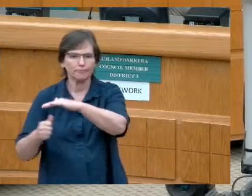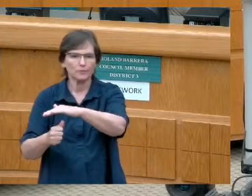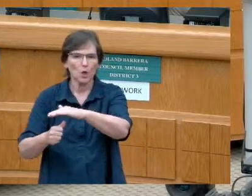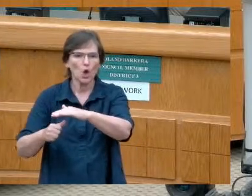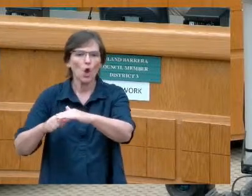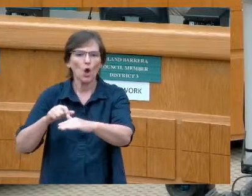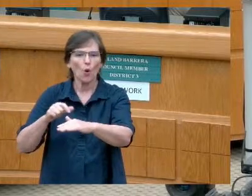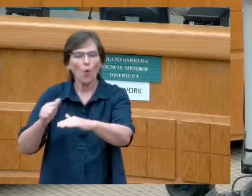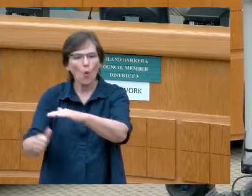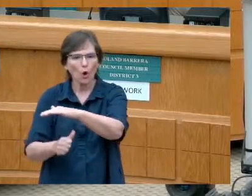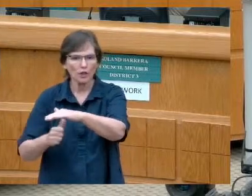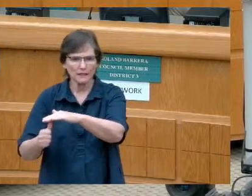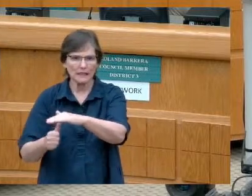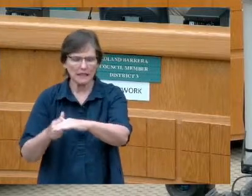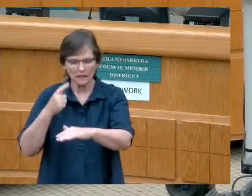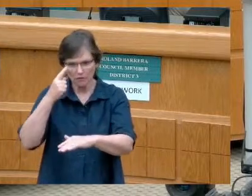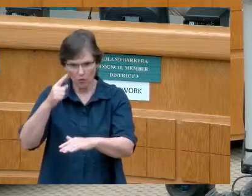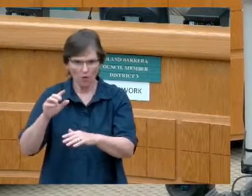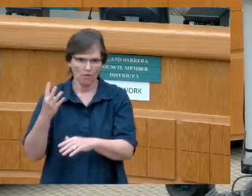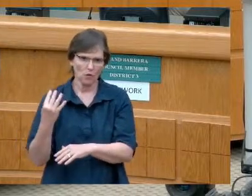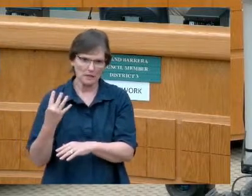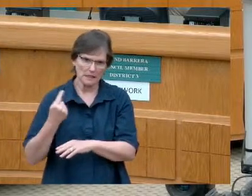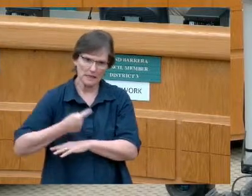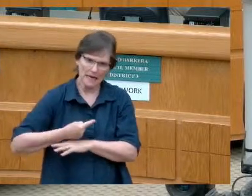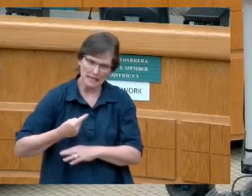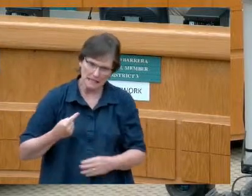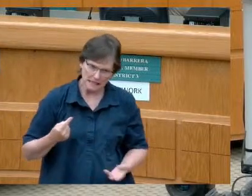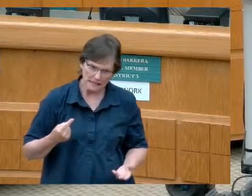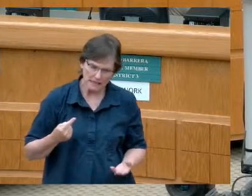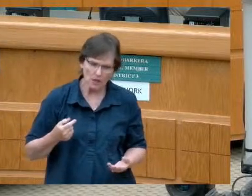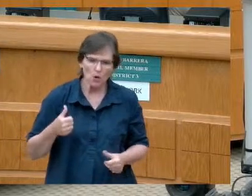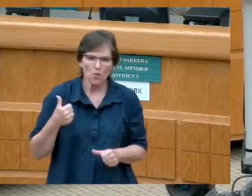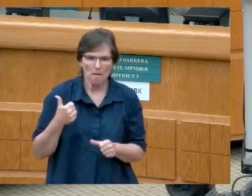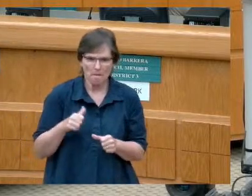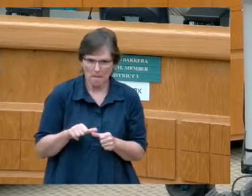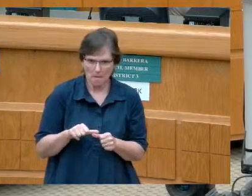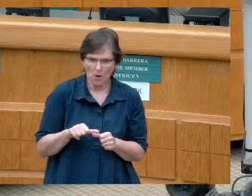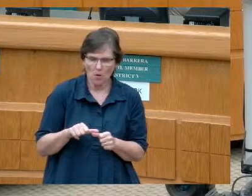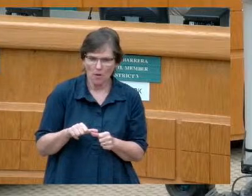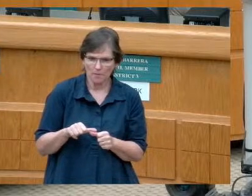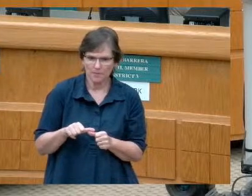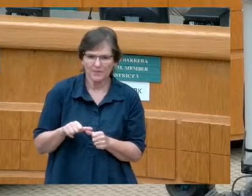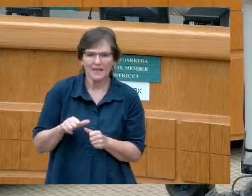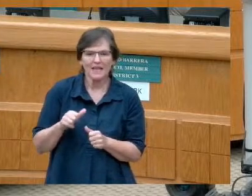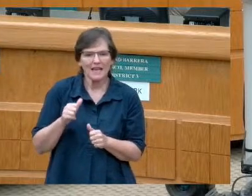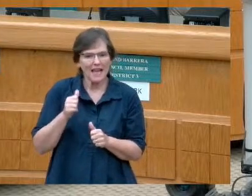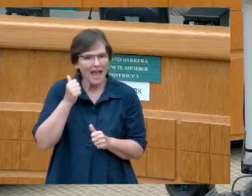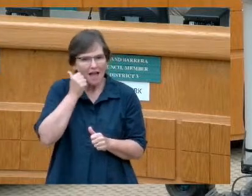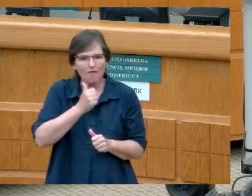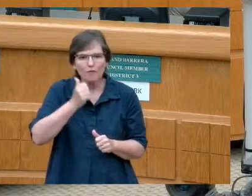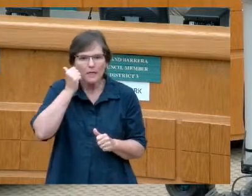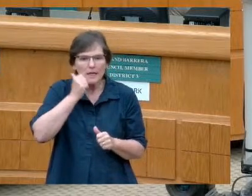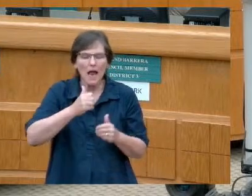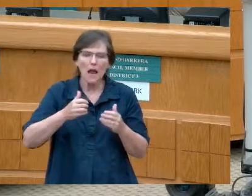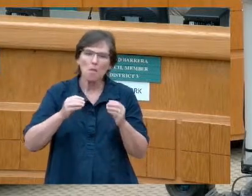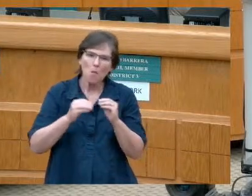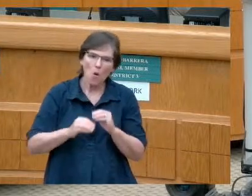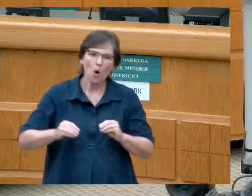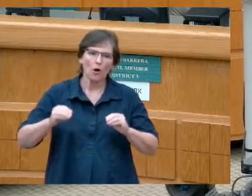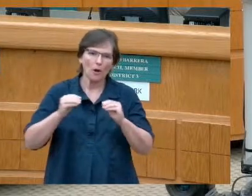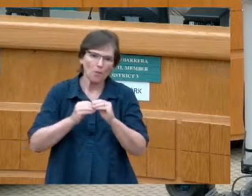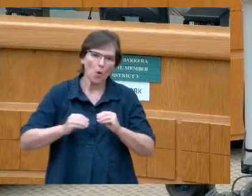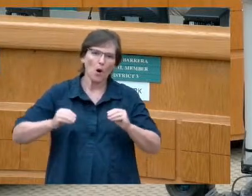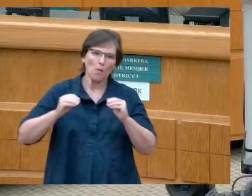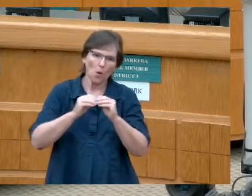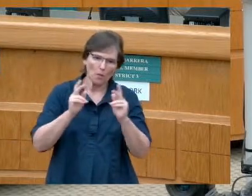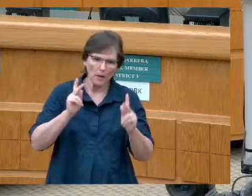or 231 today, and the additional 2,300 people in quarantine every day is still way too high for any of us